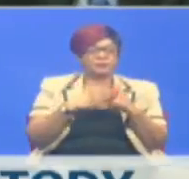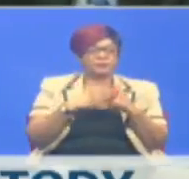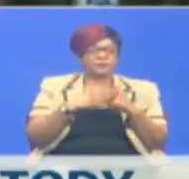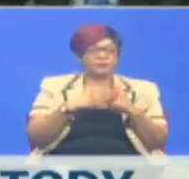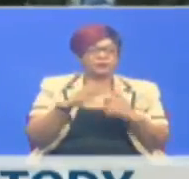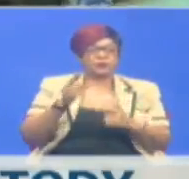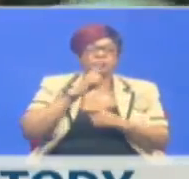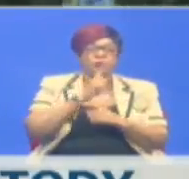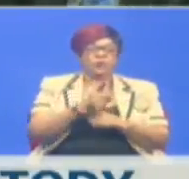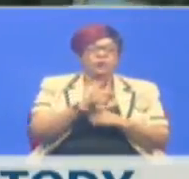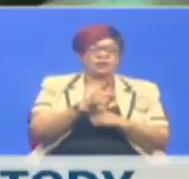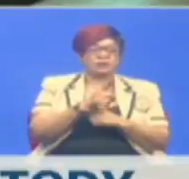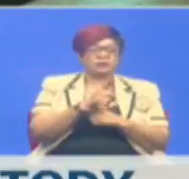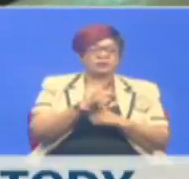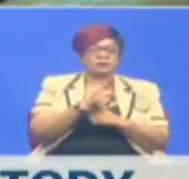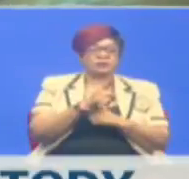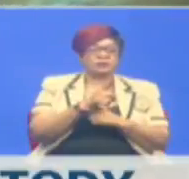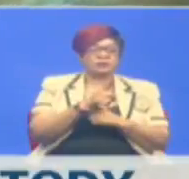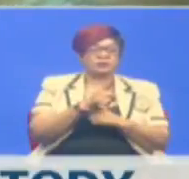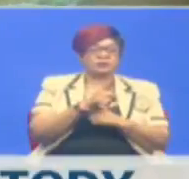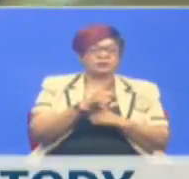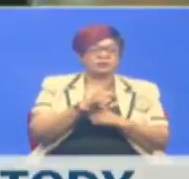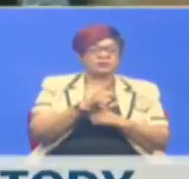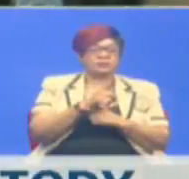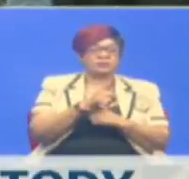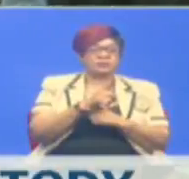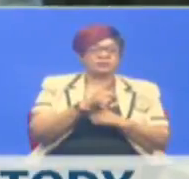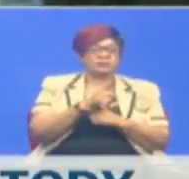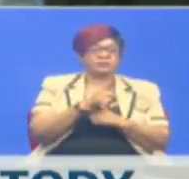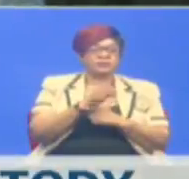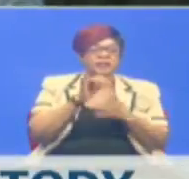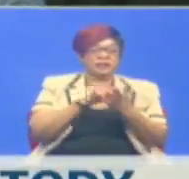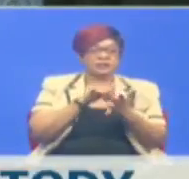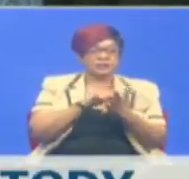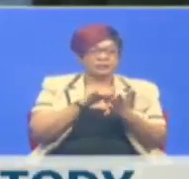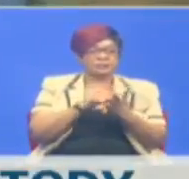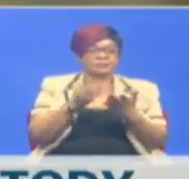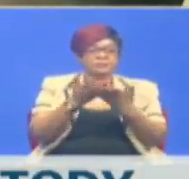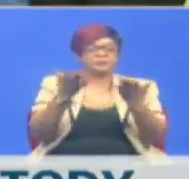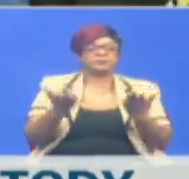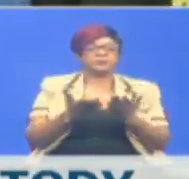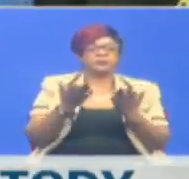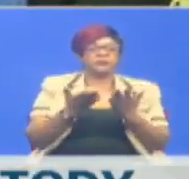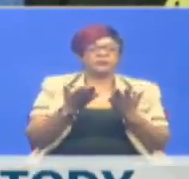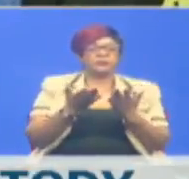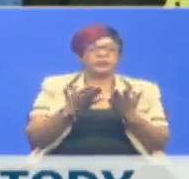that the suspect respondent hearing be taken to hospital.